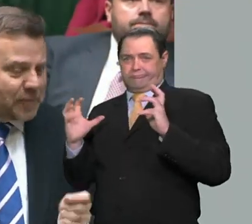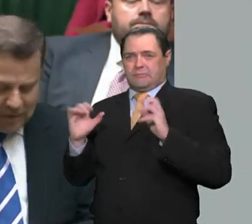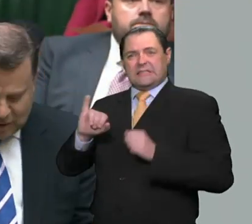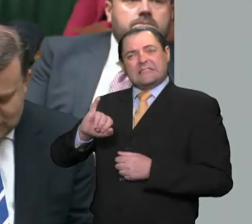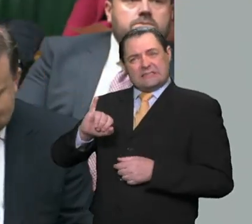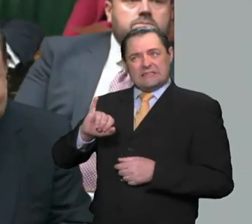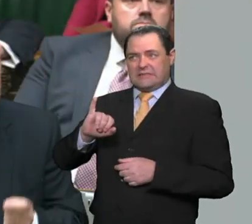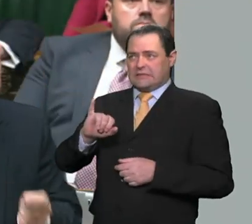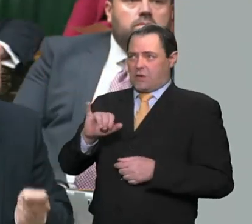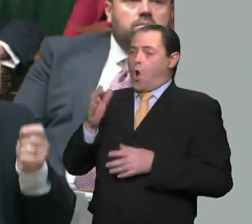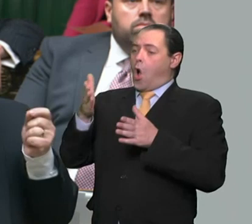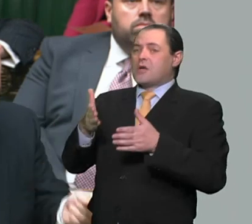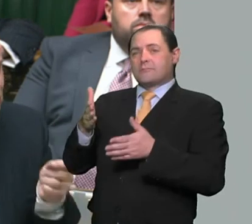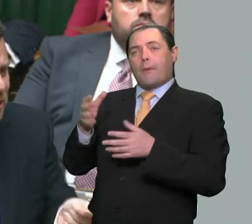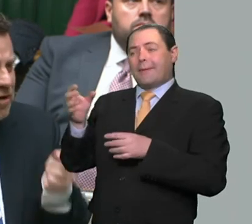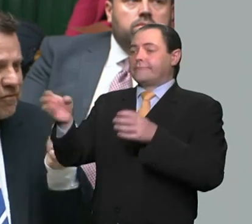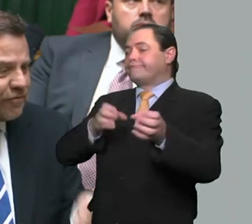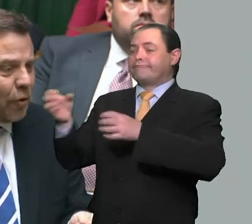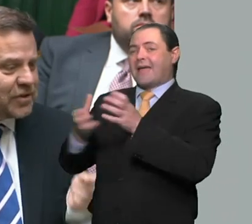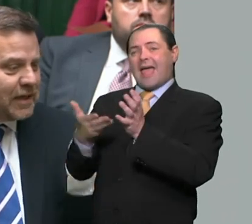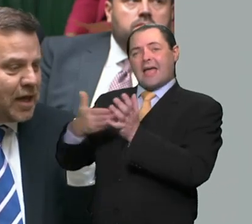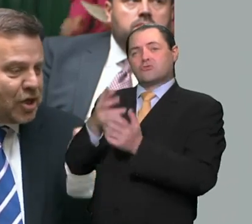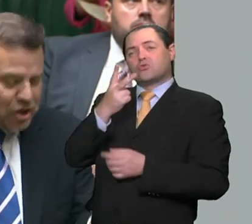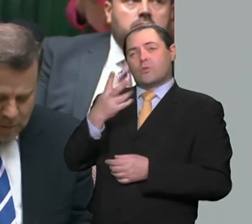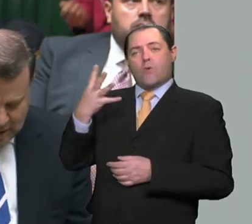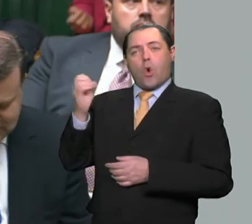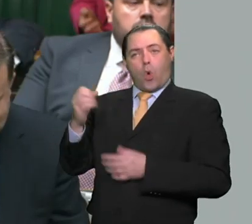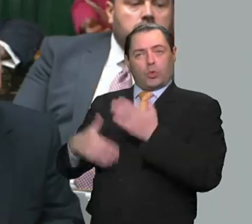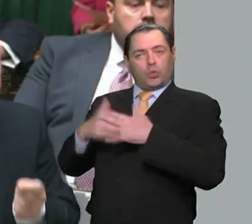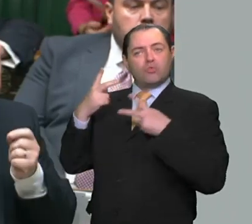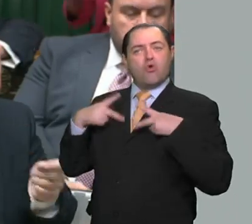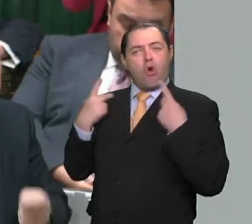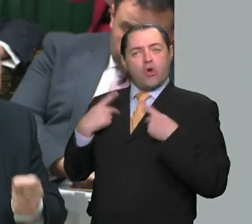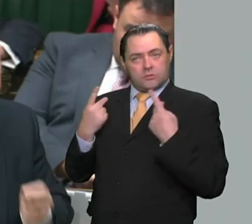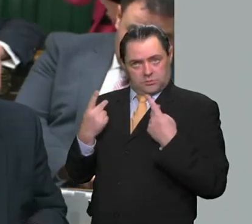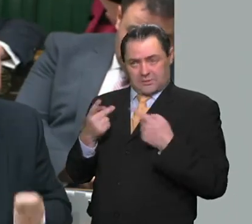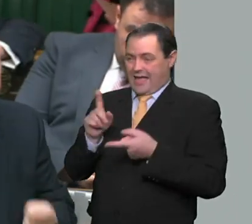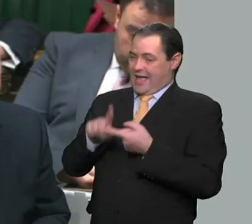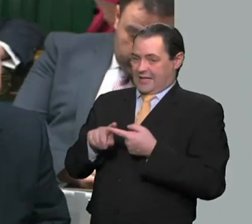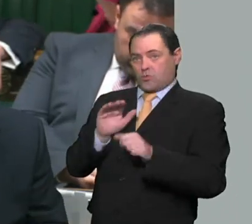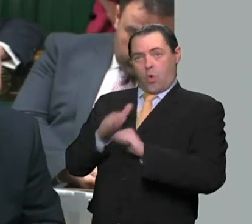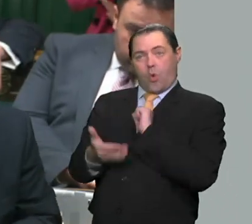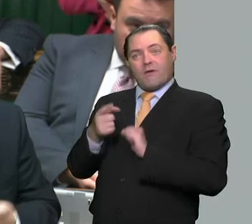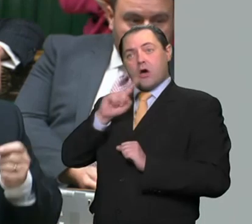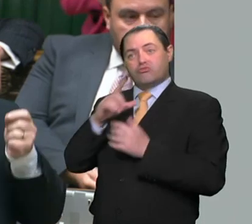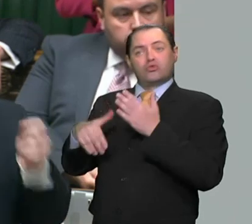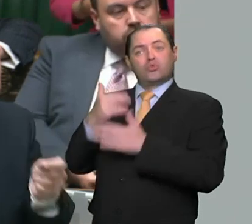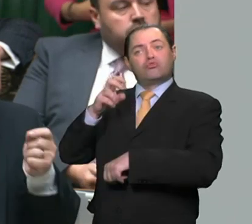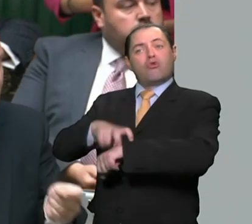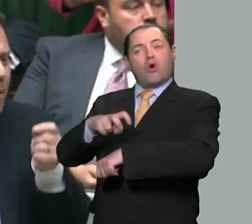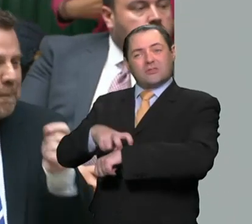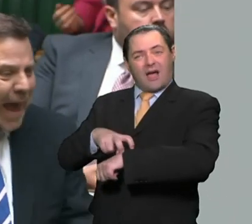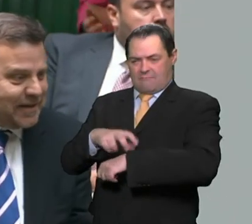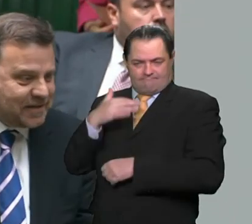the hospital have recruited an additional 240 new nurses and more than 100 doctors. But we